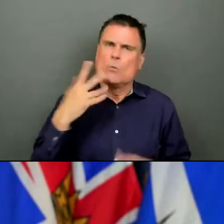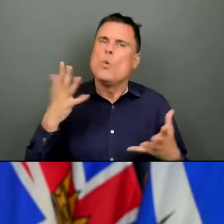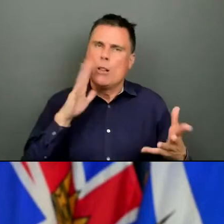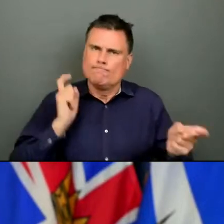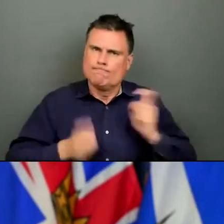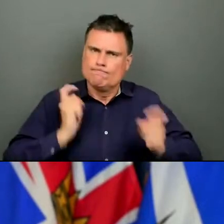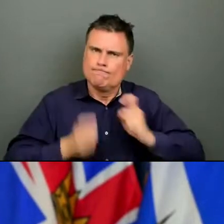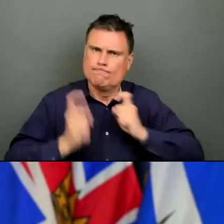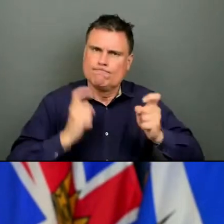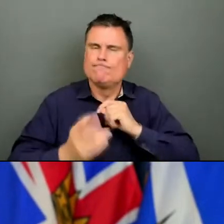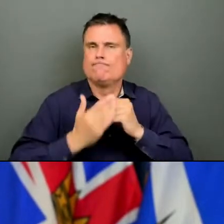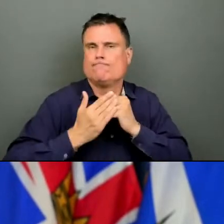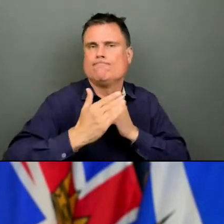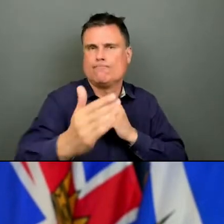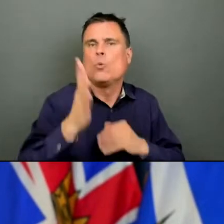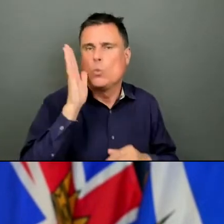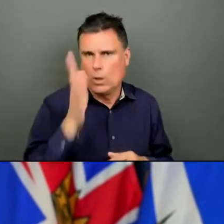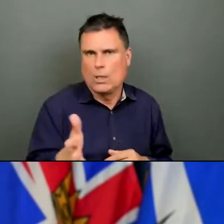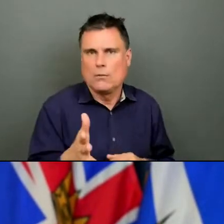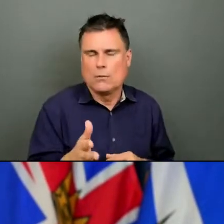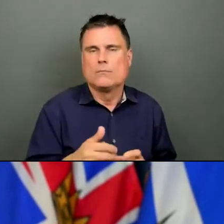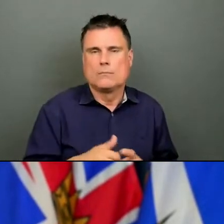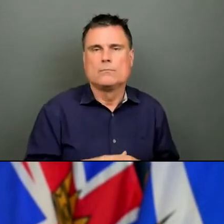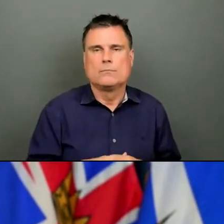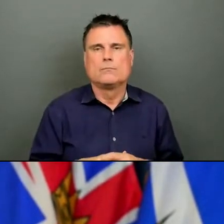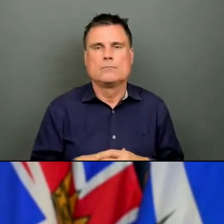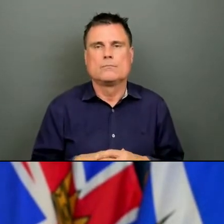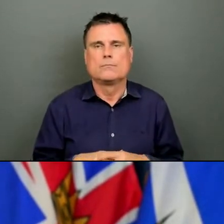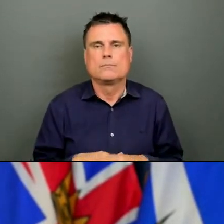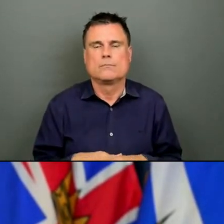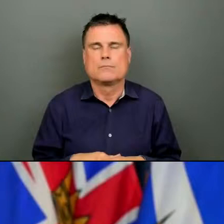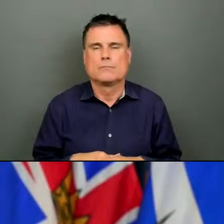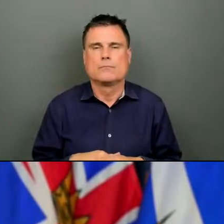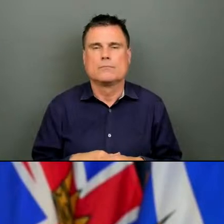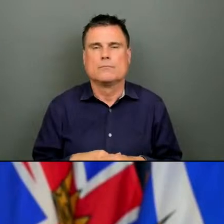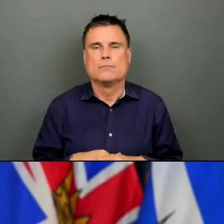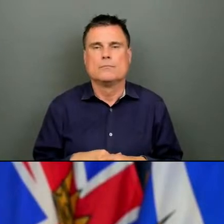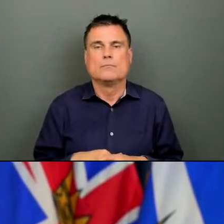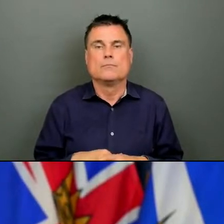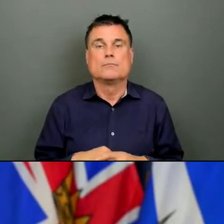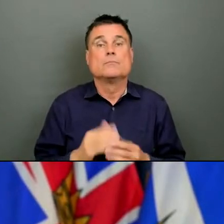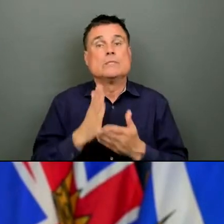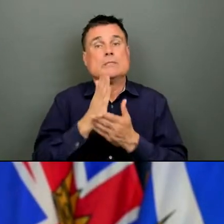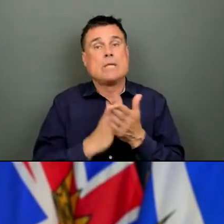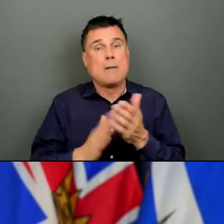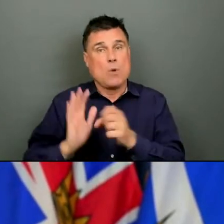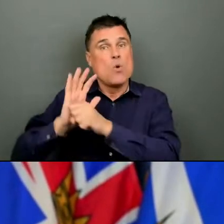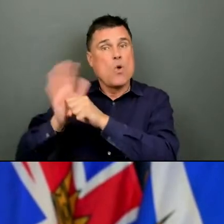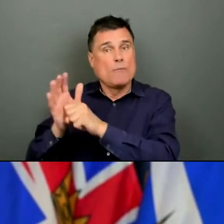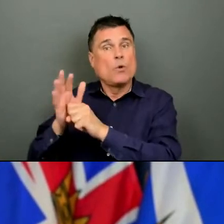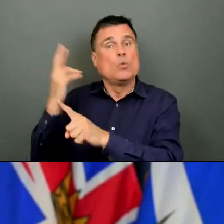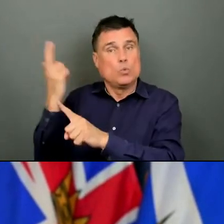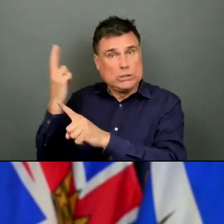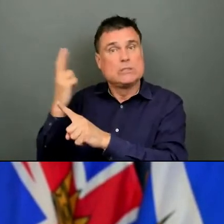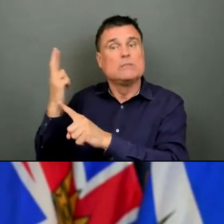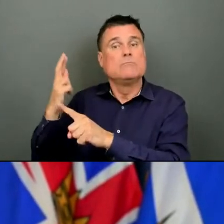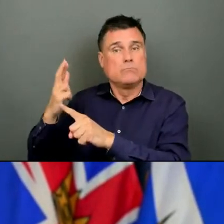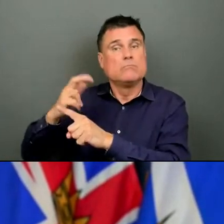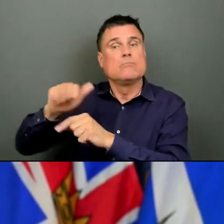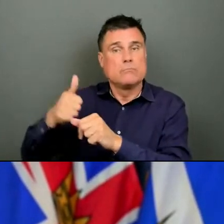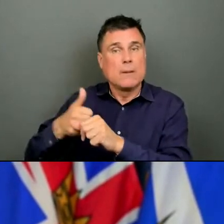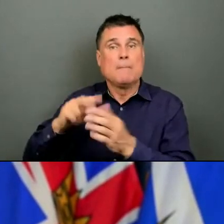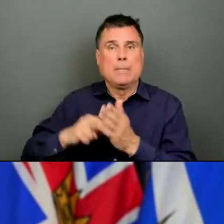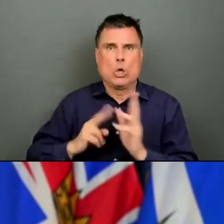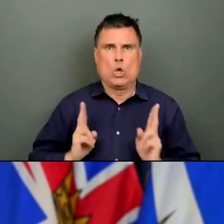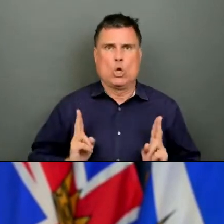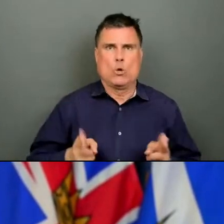coincident with the pandemic, in some cases advanced by the pandemic, continue on. And in addition, of course, we've achieved